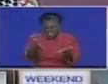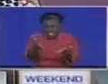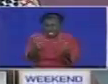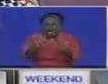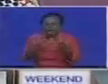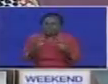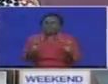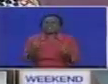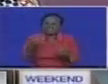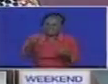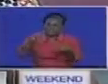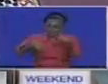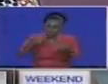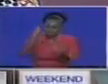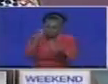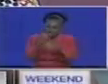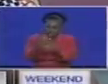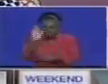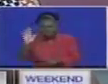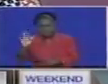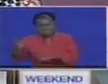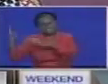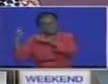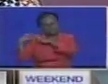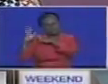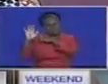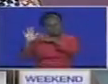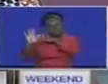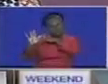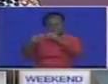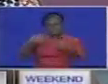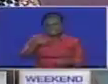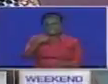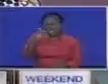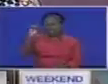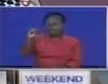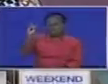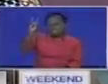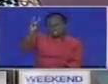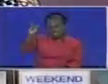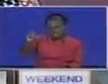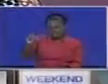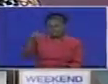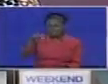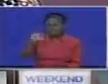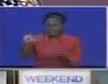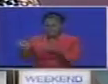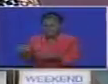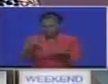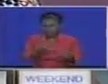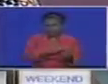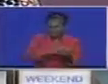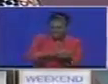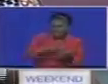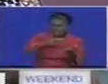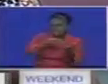should be able to do, and they are accountable to do what they're supposed to do. And I want to say that ODM could have suffered on Friday, but that does